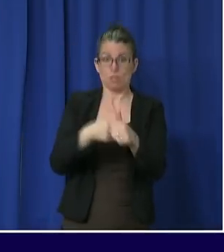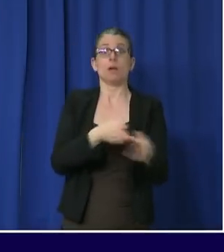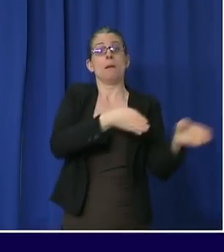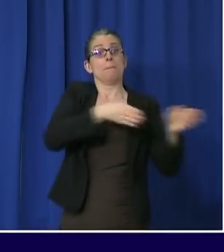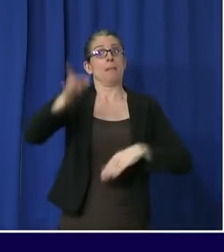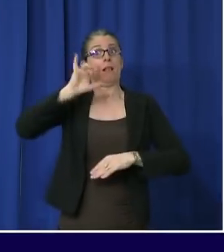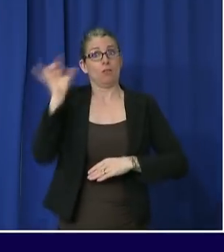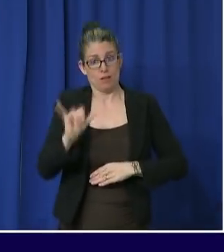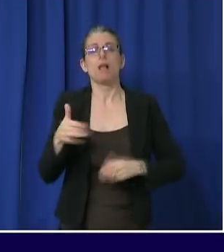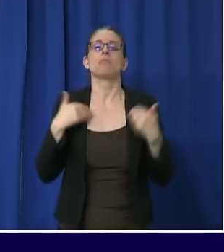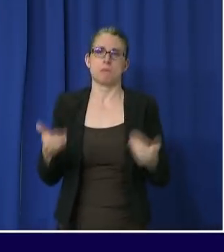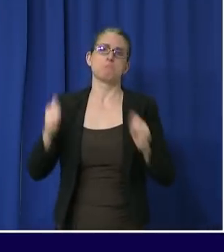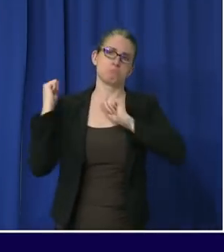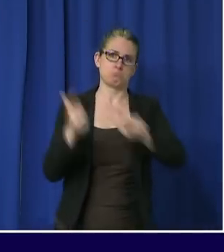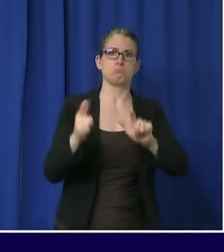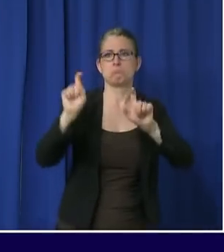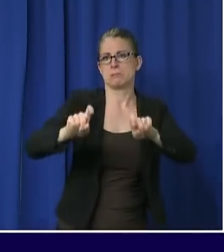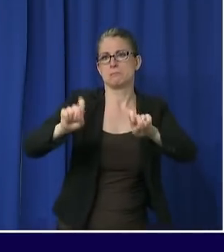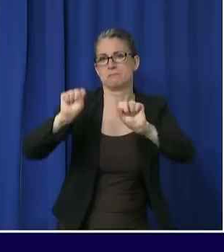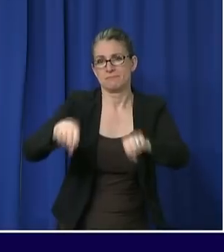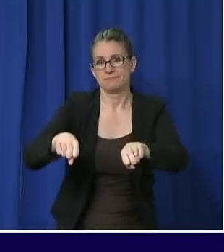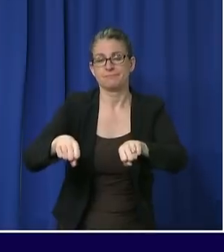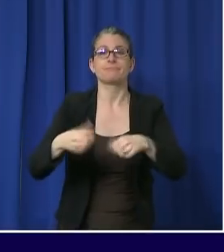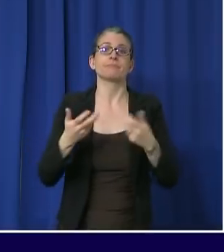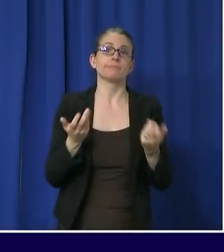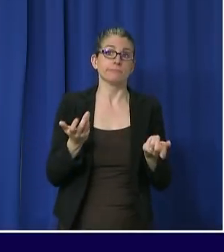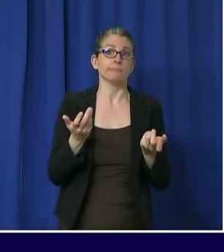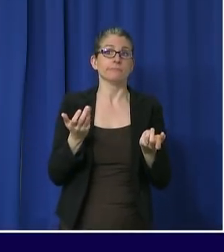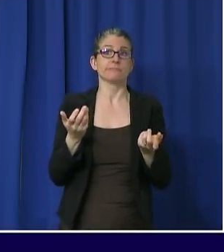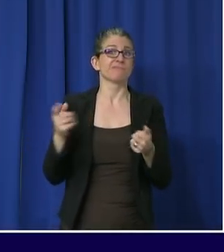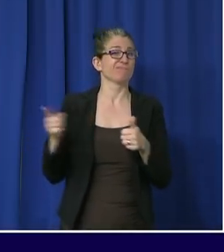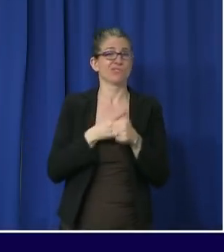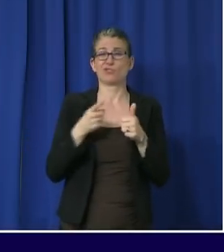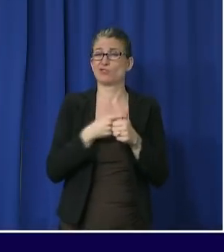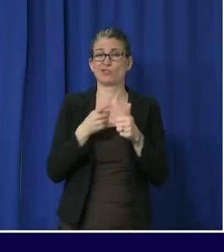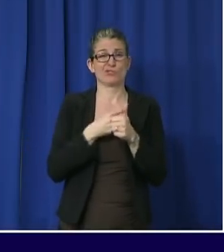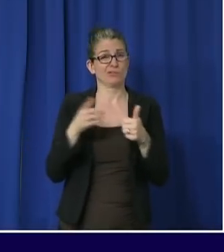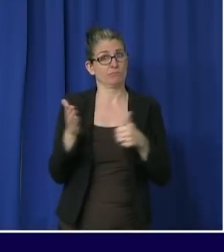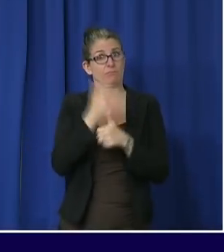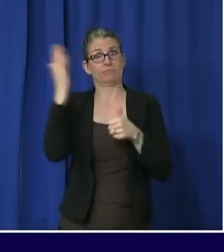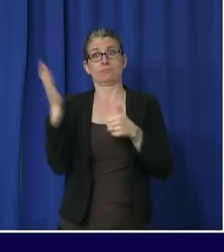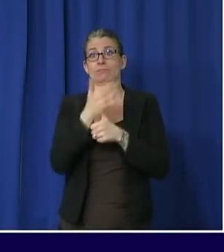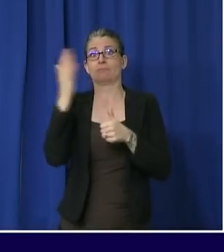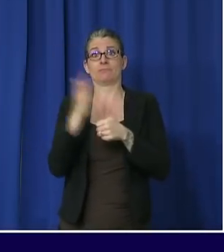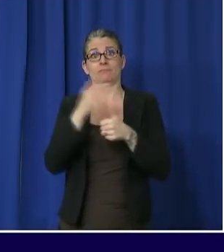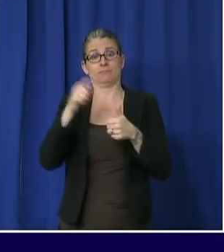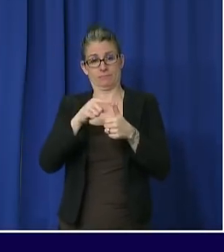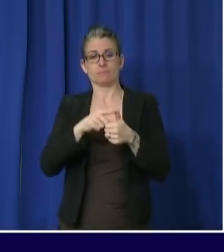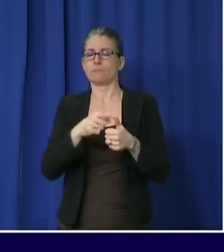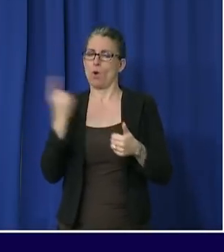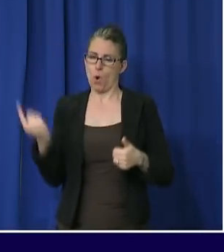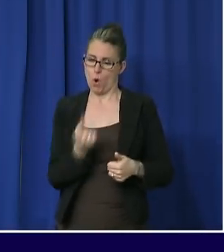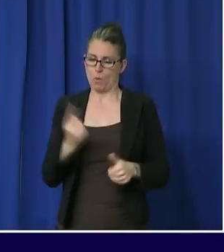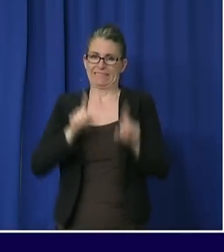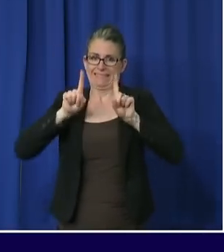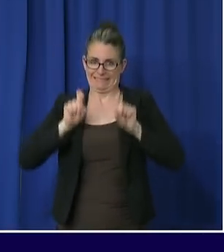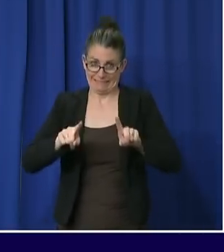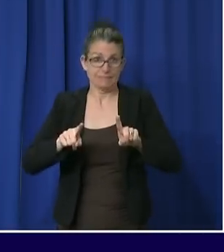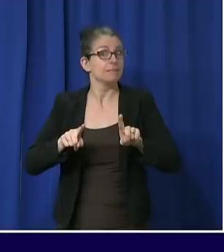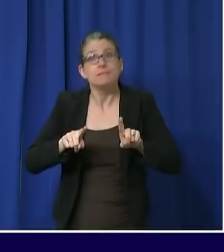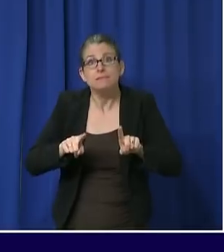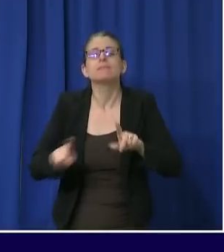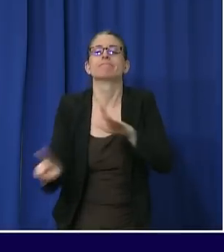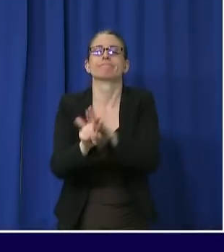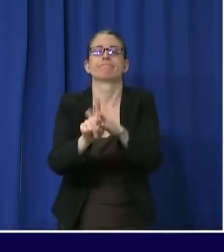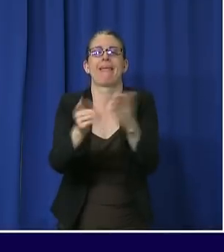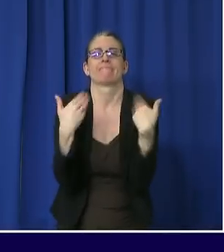of the first states to break rank with the U.S. CDC and put congregate testing, like in nursing homes, in